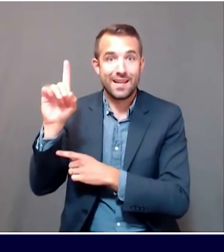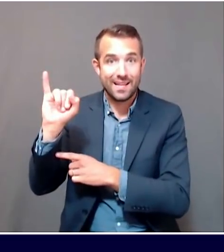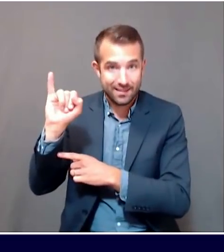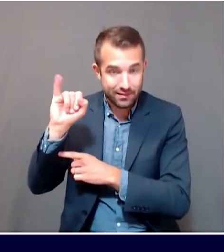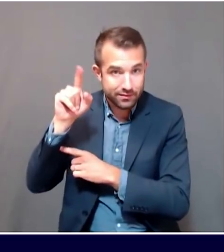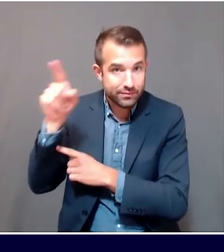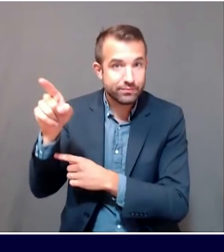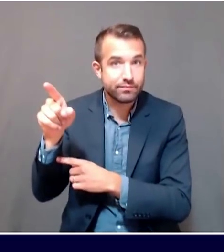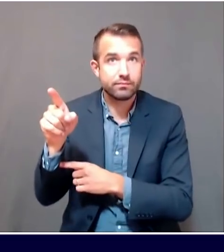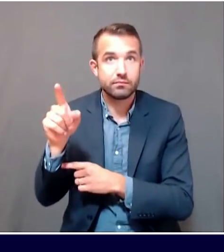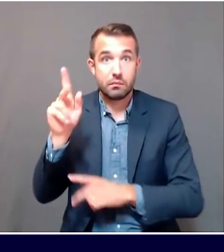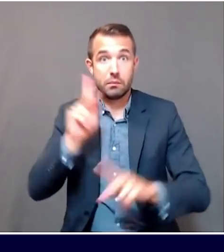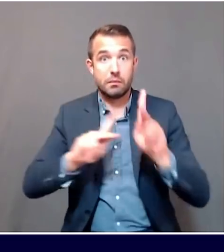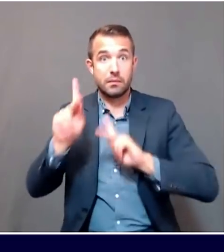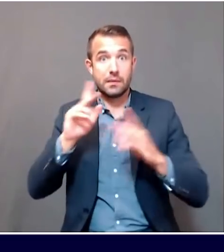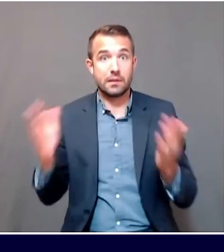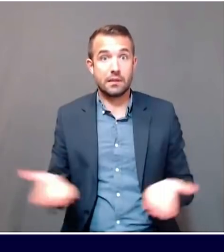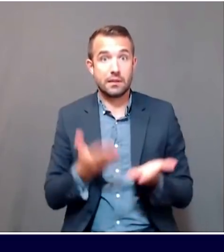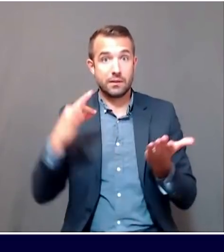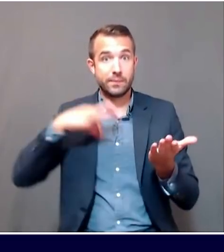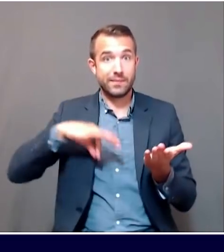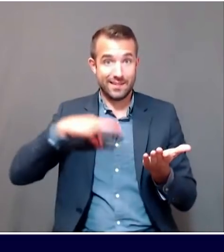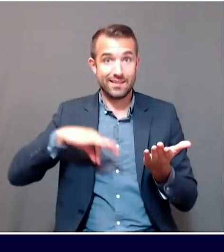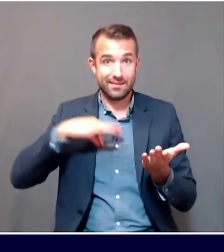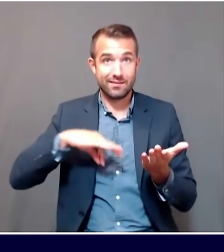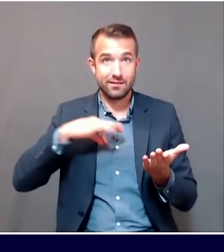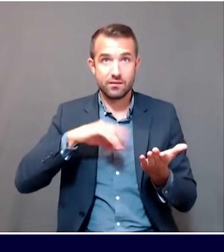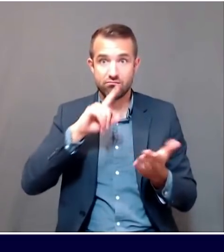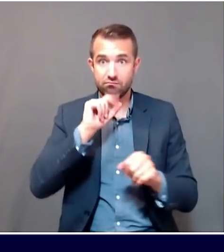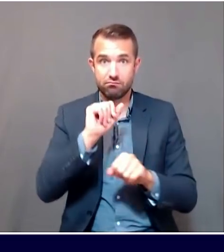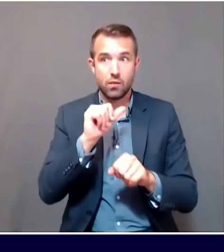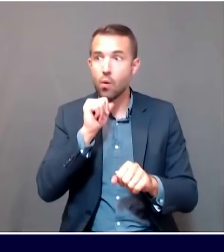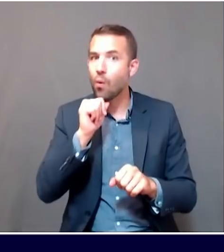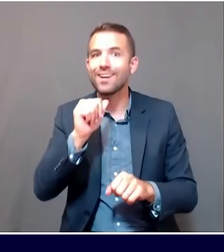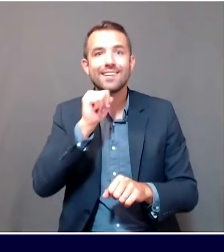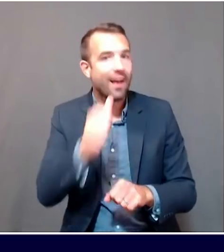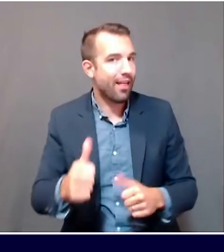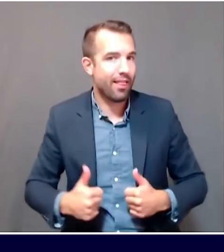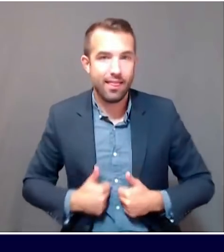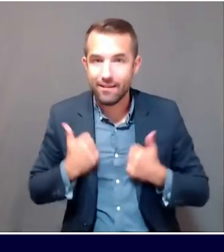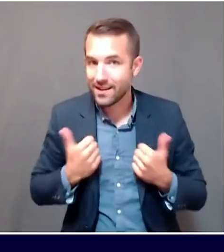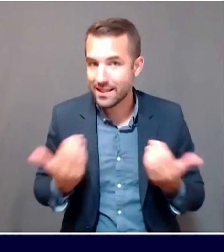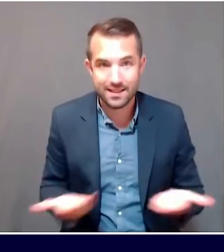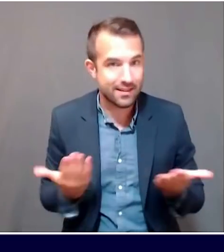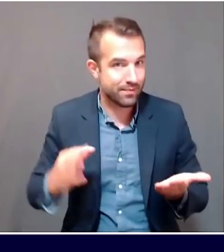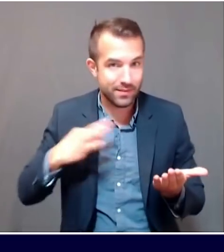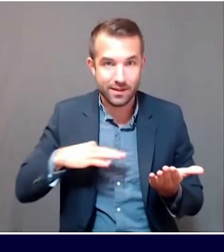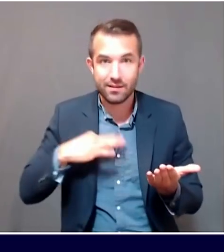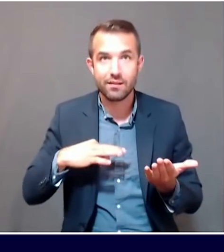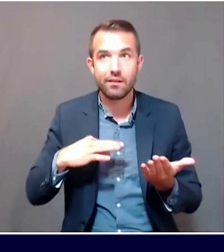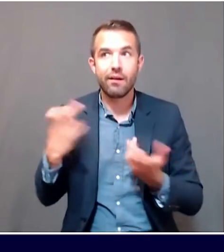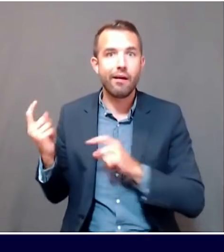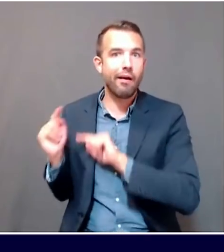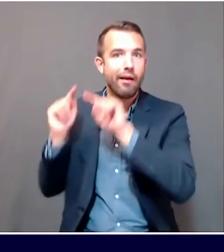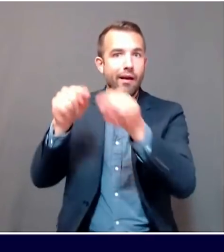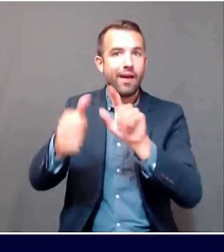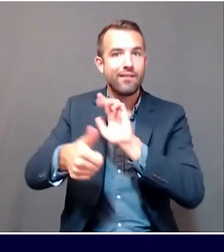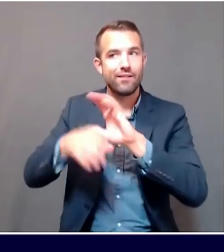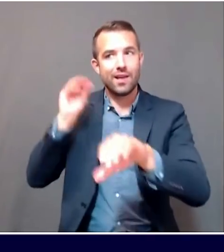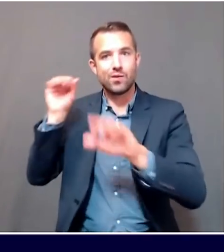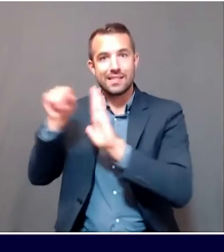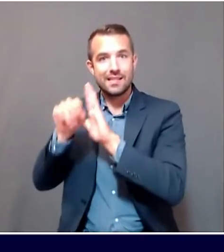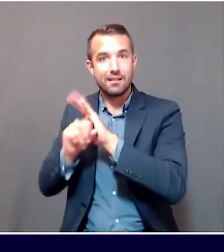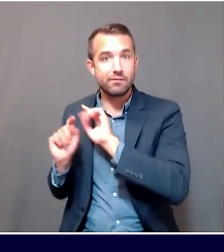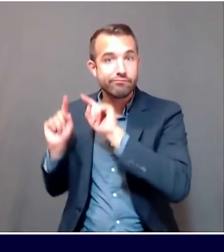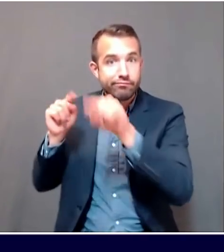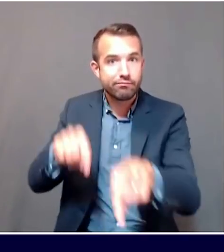Maine who are not Maine residents and the potential of close contacts of those individuals who may have been affected by